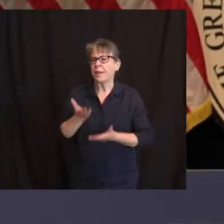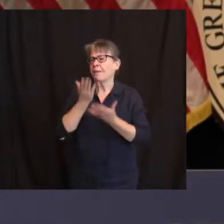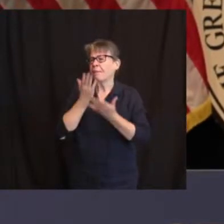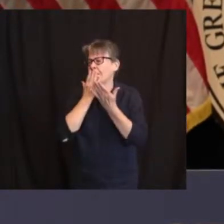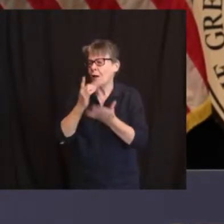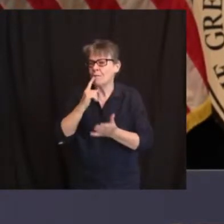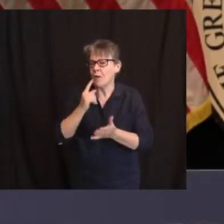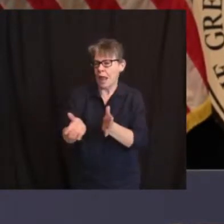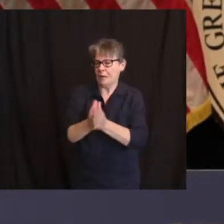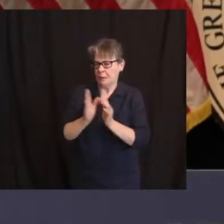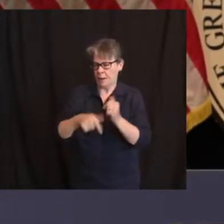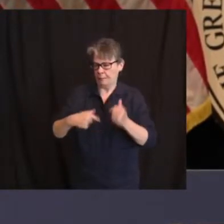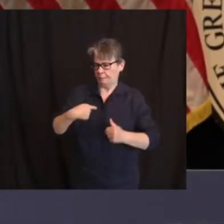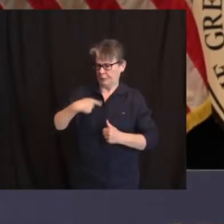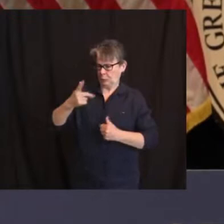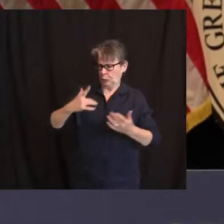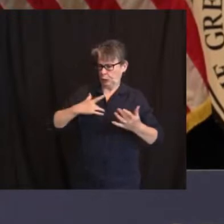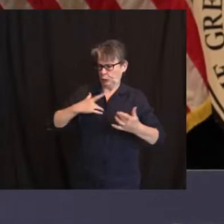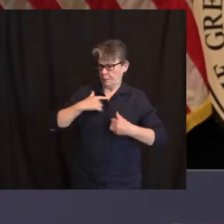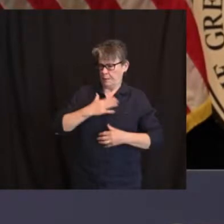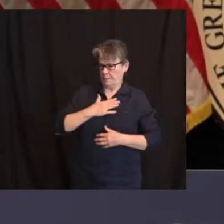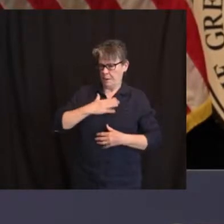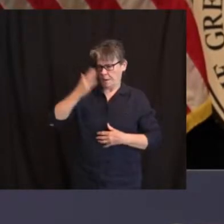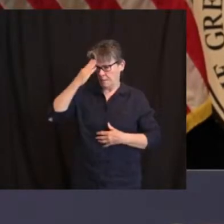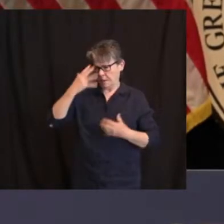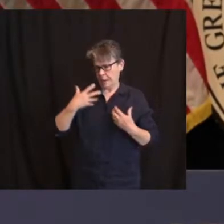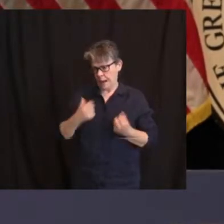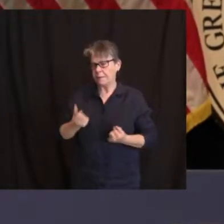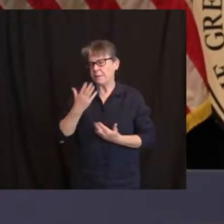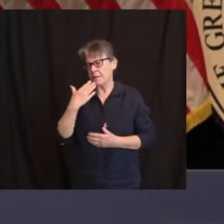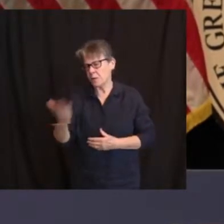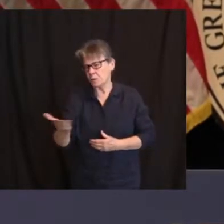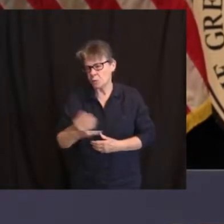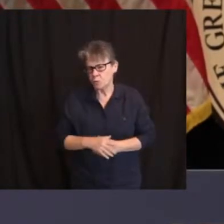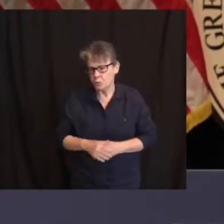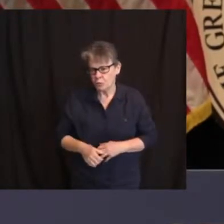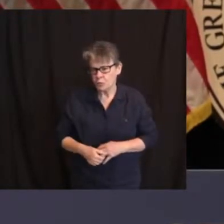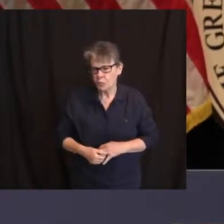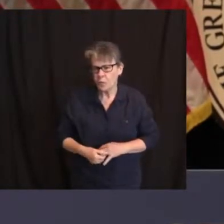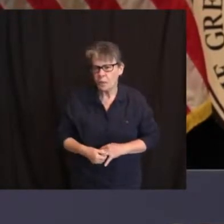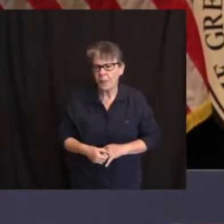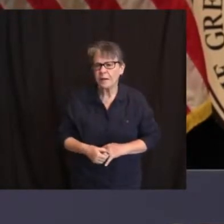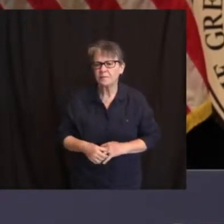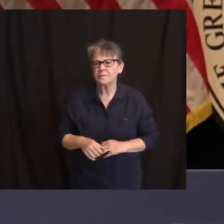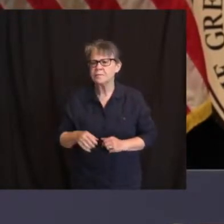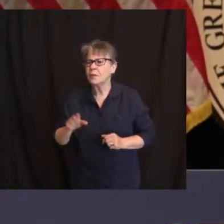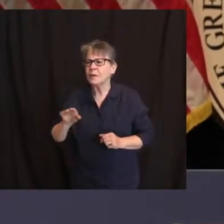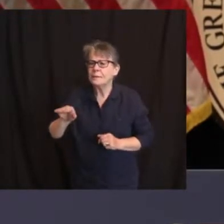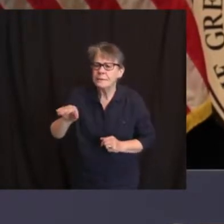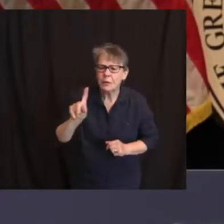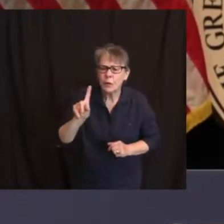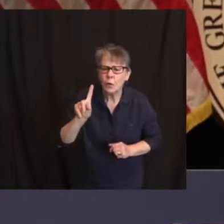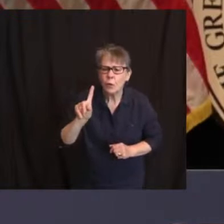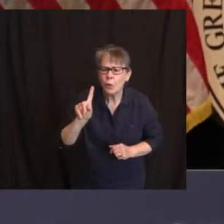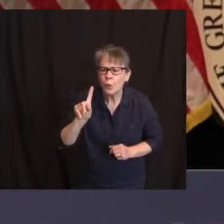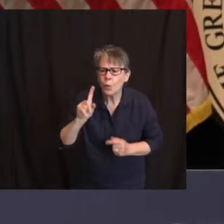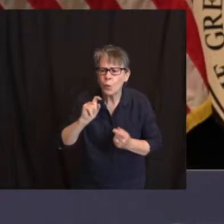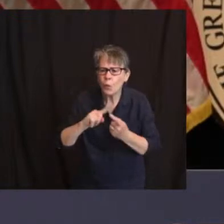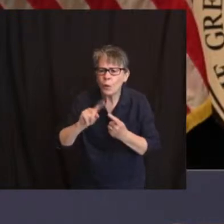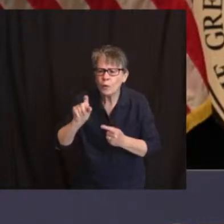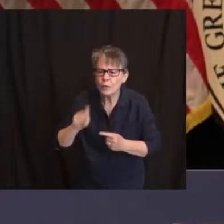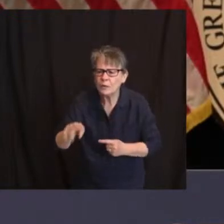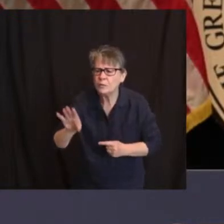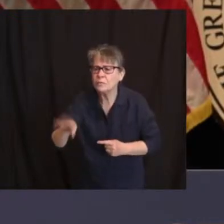because Just a follow, if I may, Governor. But do you go home and does it wear on you? I mean, you come in here, you're